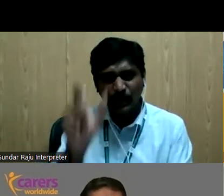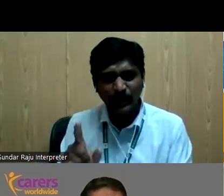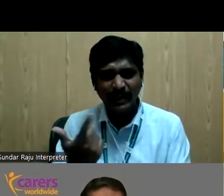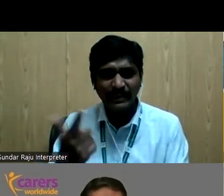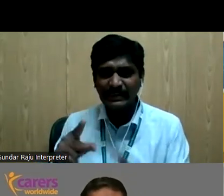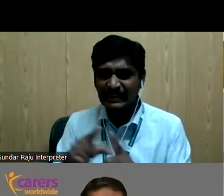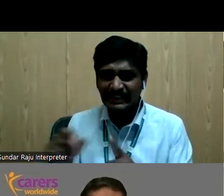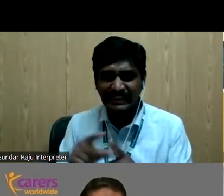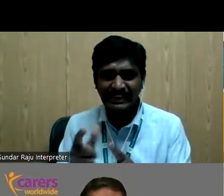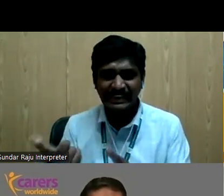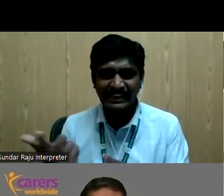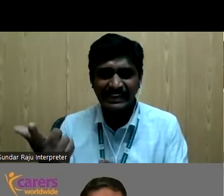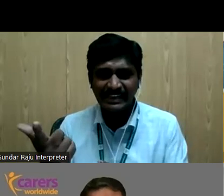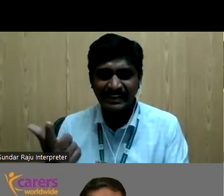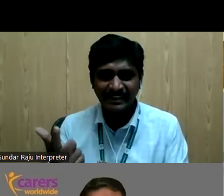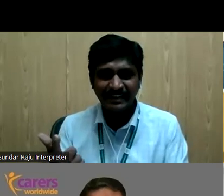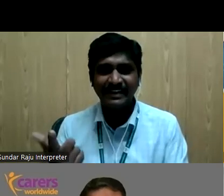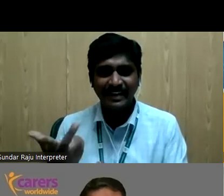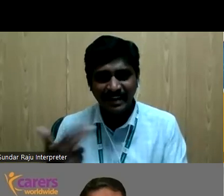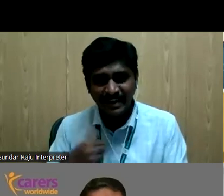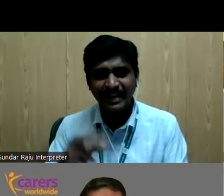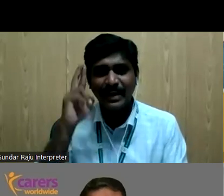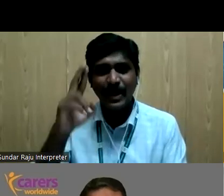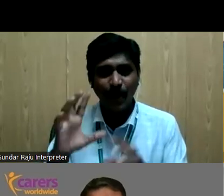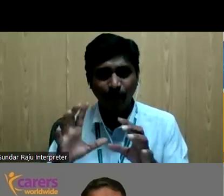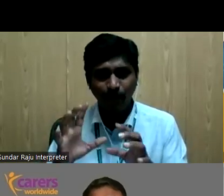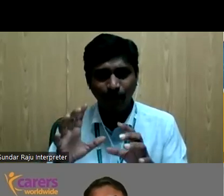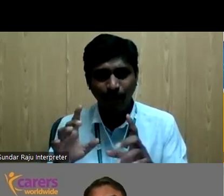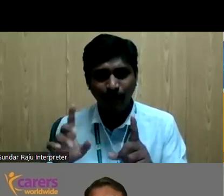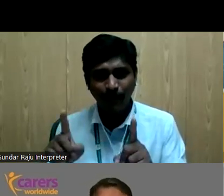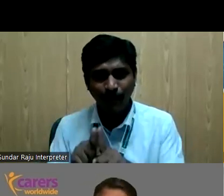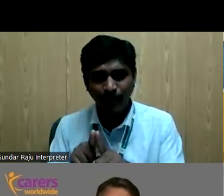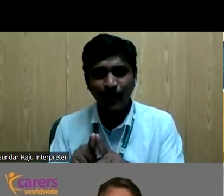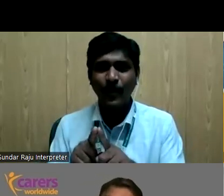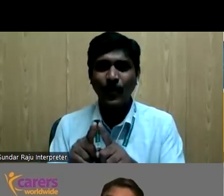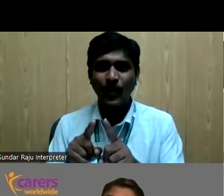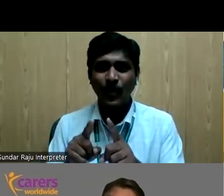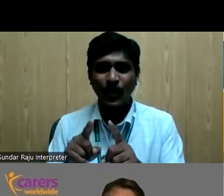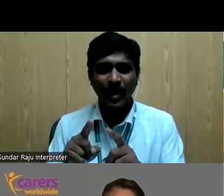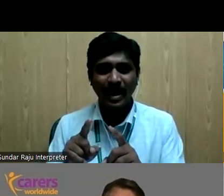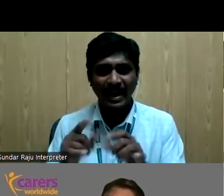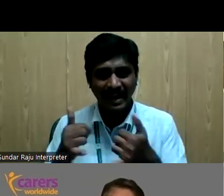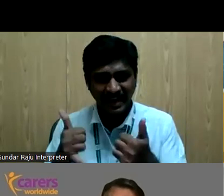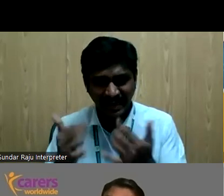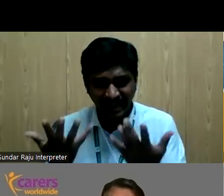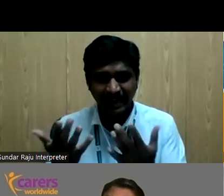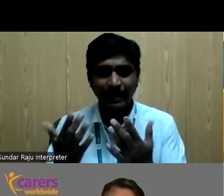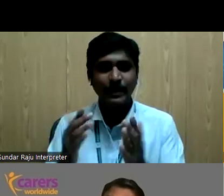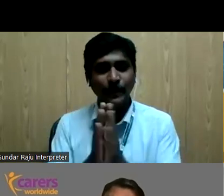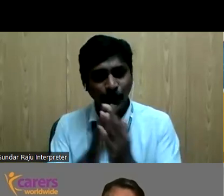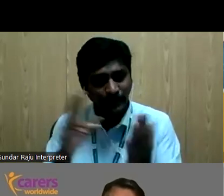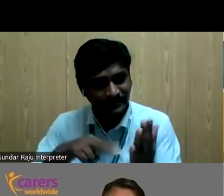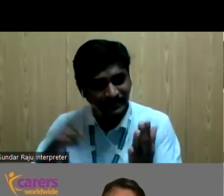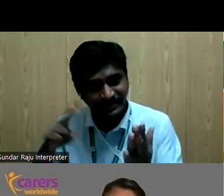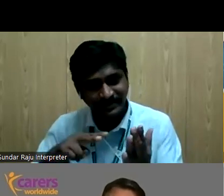do? Like Krishna mentioned, her son likes to play with ball, he likes conversing in English, he likes reading books. So if we are